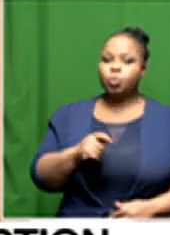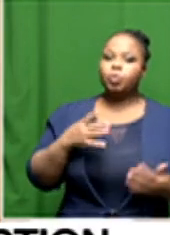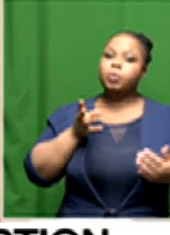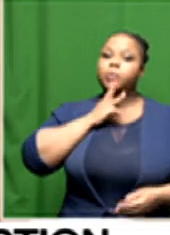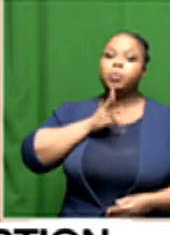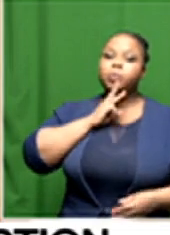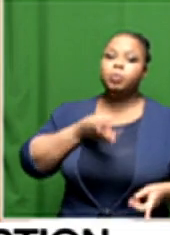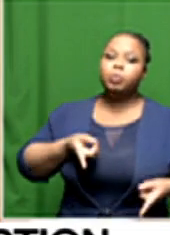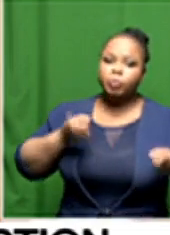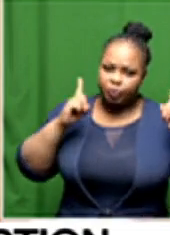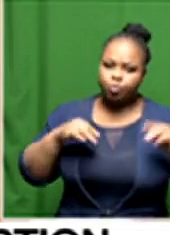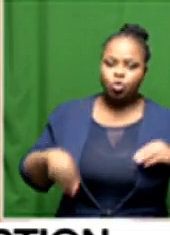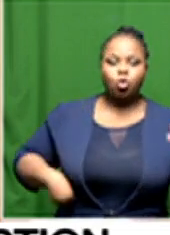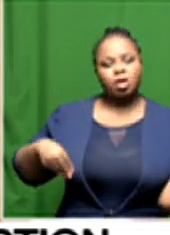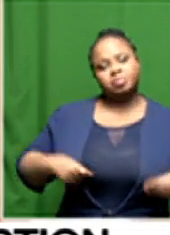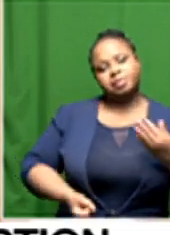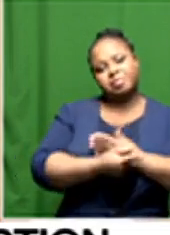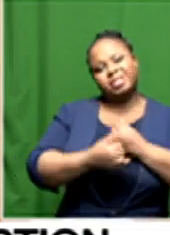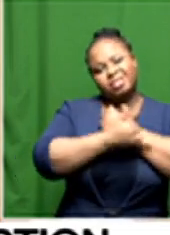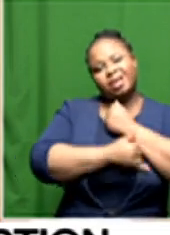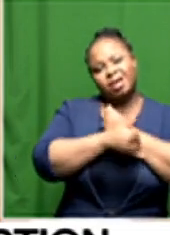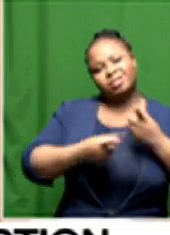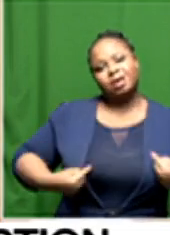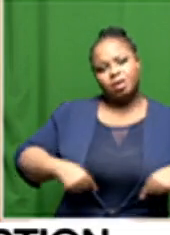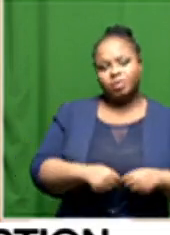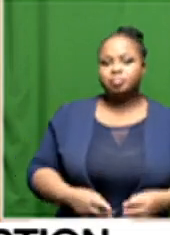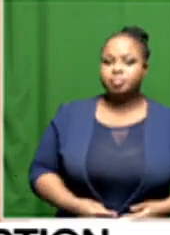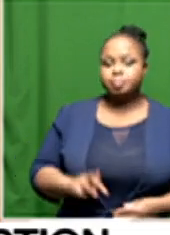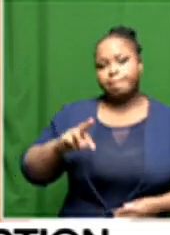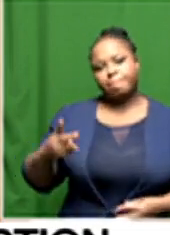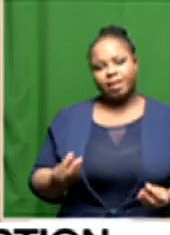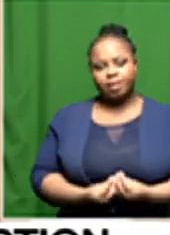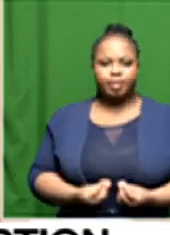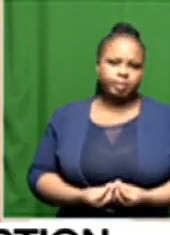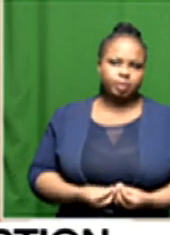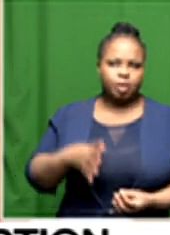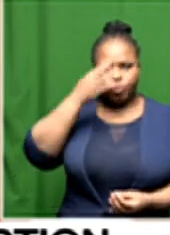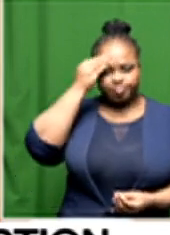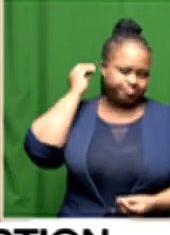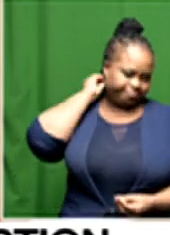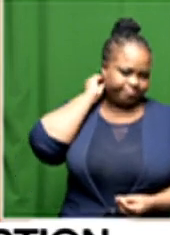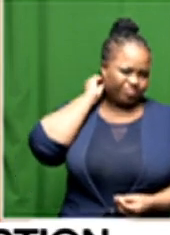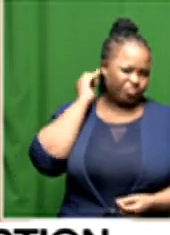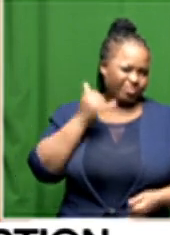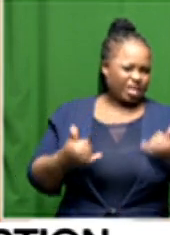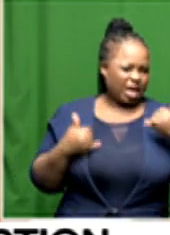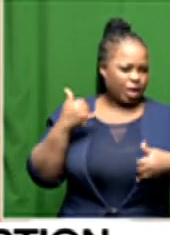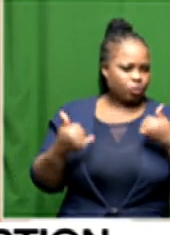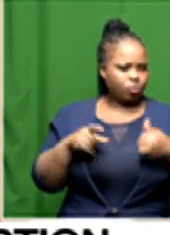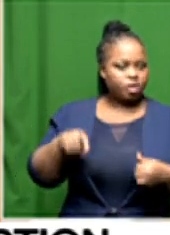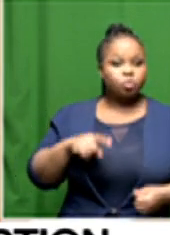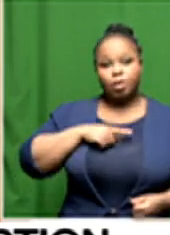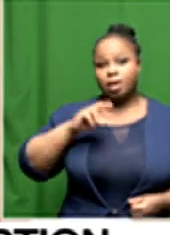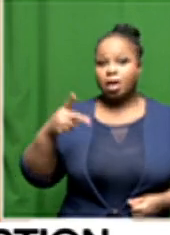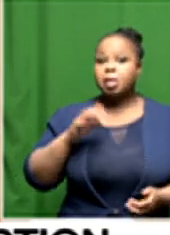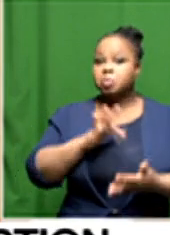amount of corruption that's taken place in our country. The other thing to take away is enjoyment. Some of these